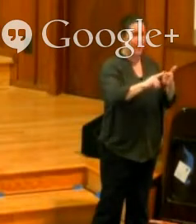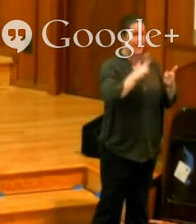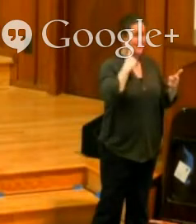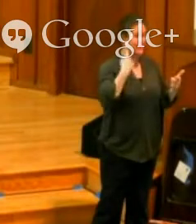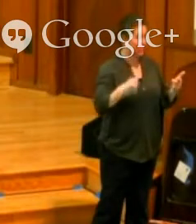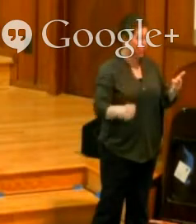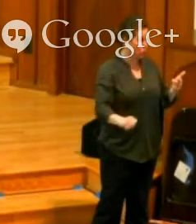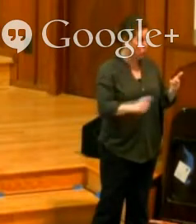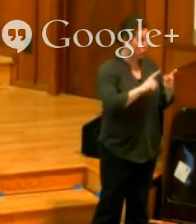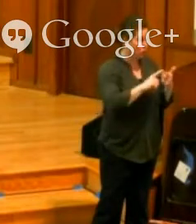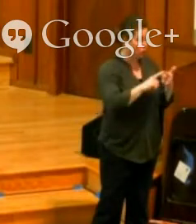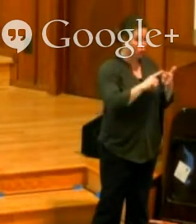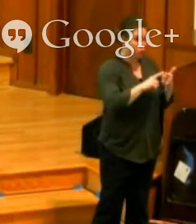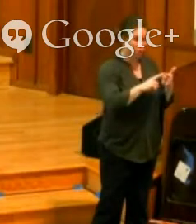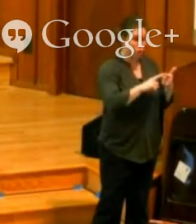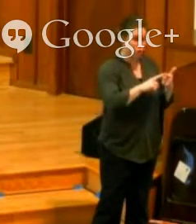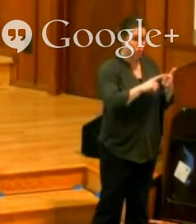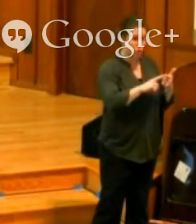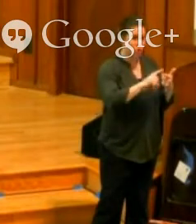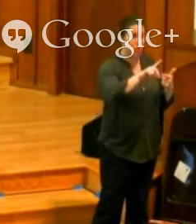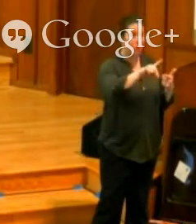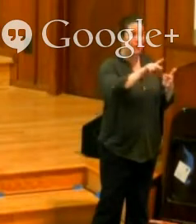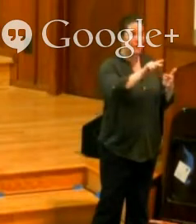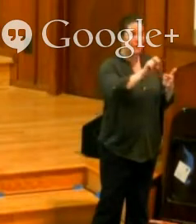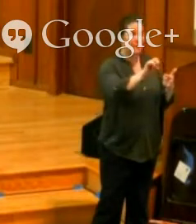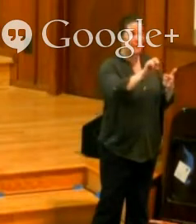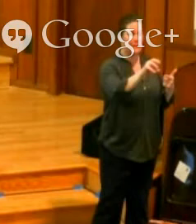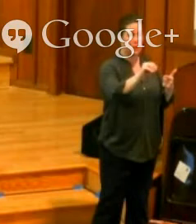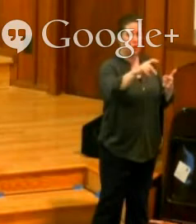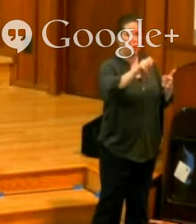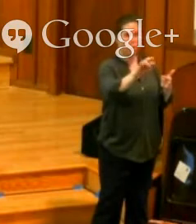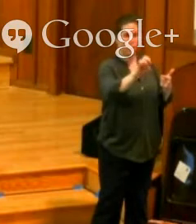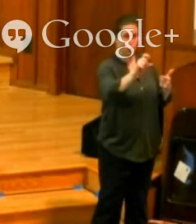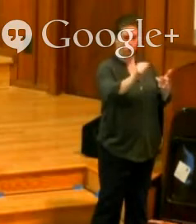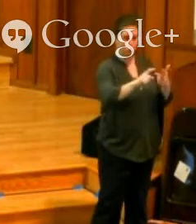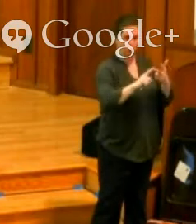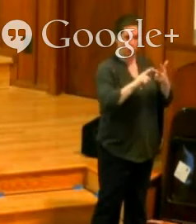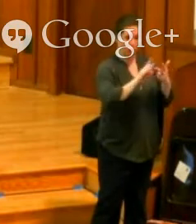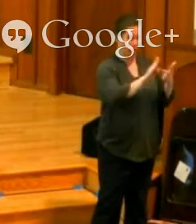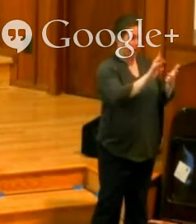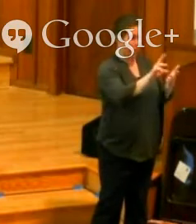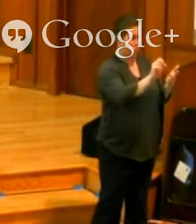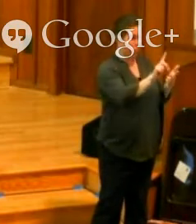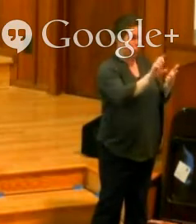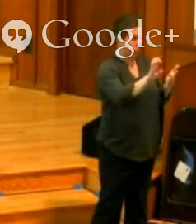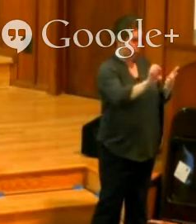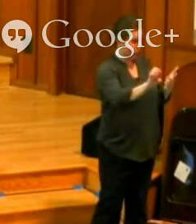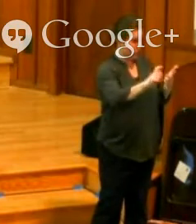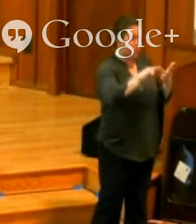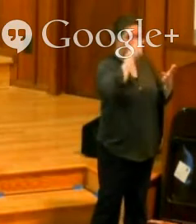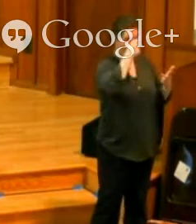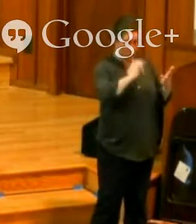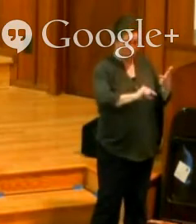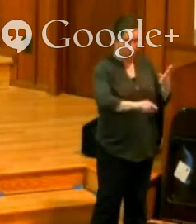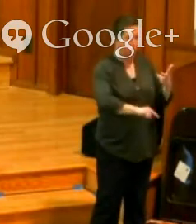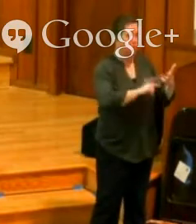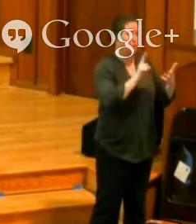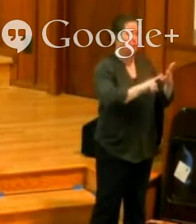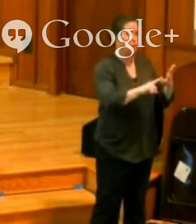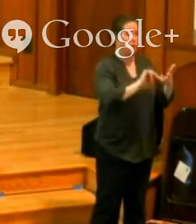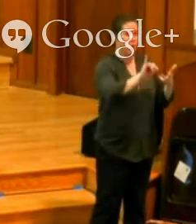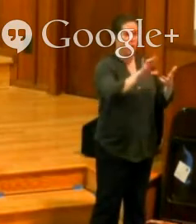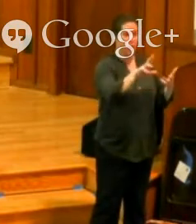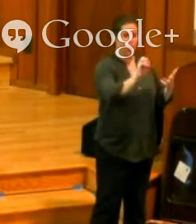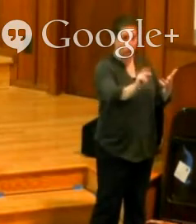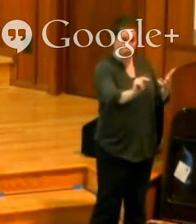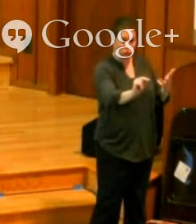that represented by? Media Persia. And what about the belly and thighs of bronze? Greece. And them long legs of iron, what was that